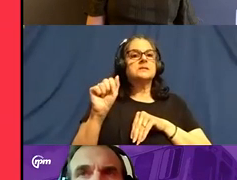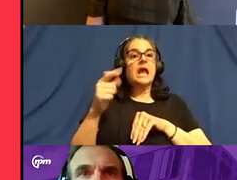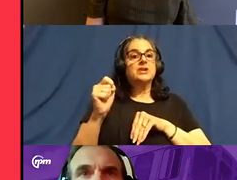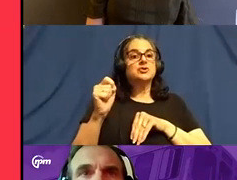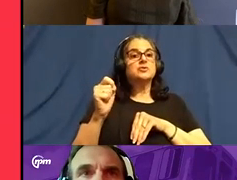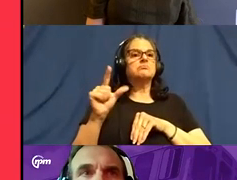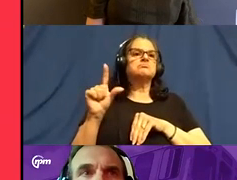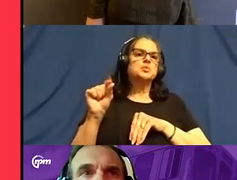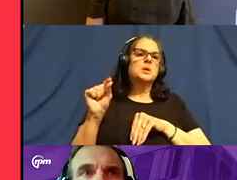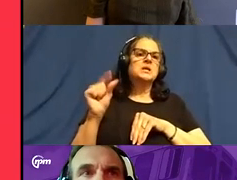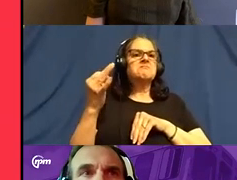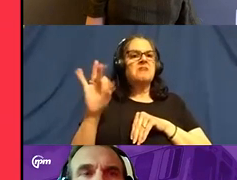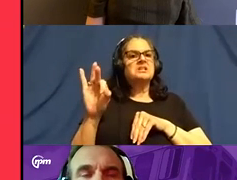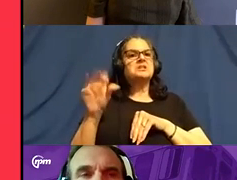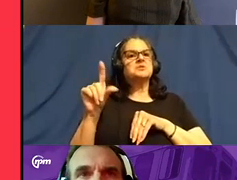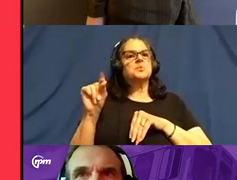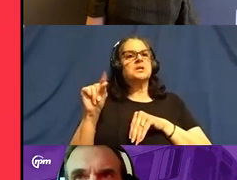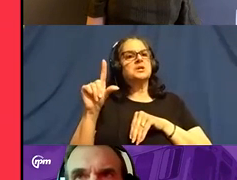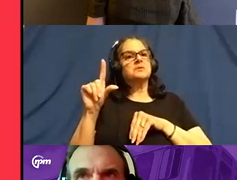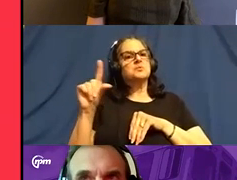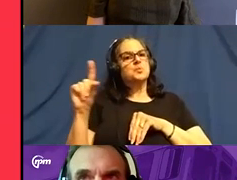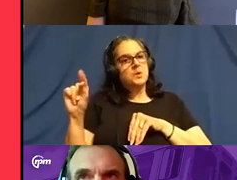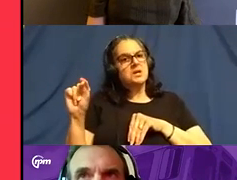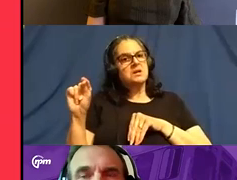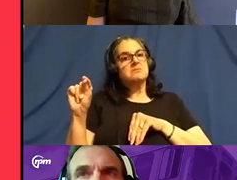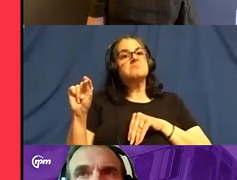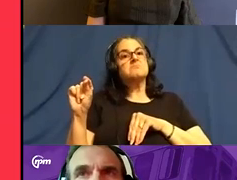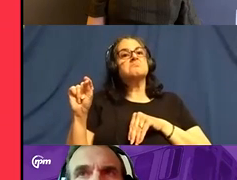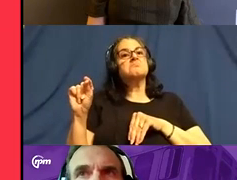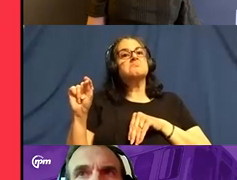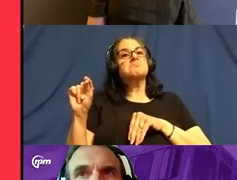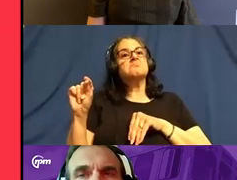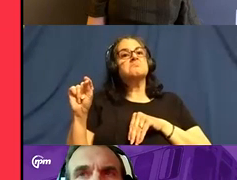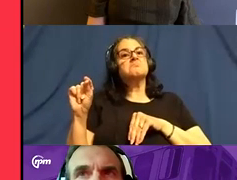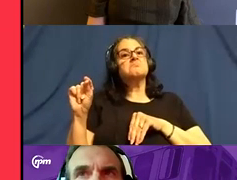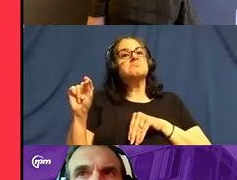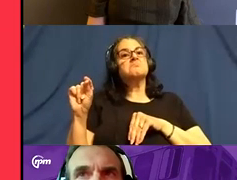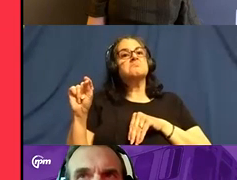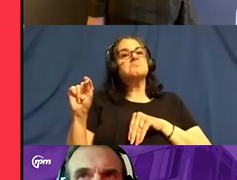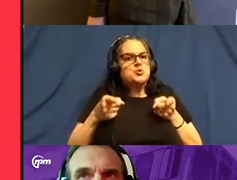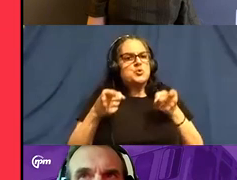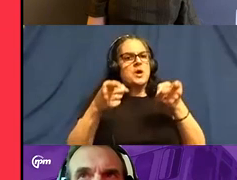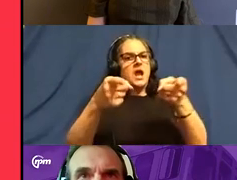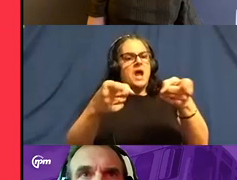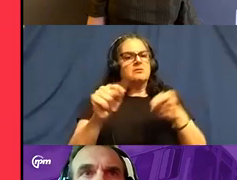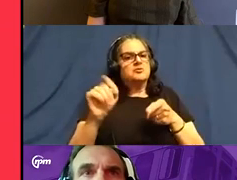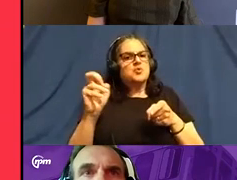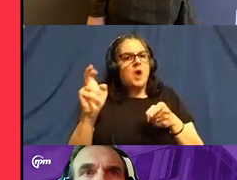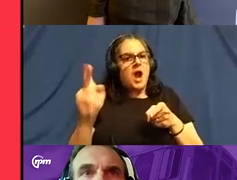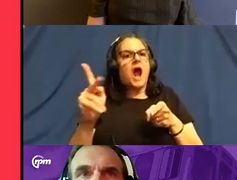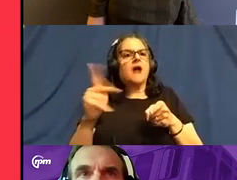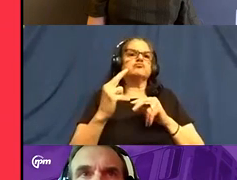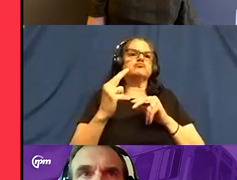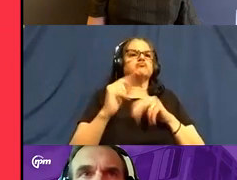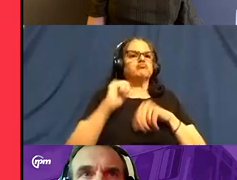in such a way that we can come in 2 subsequent stages and build half of the new structure and stations on